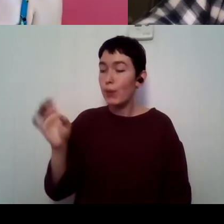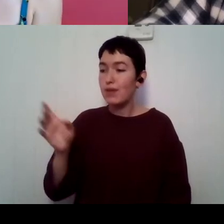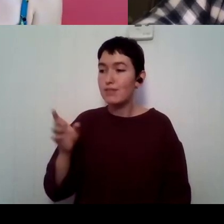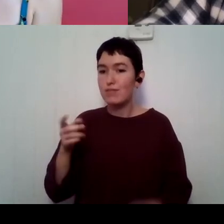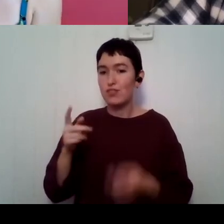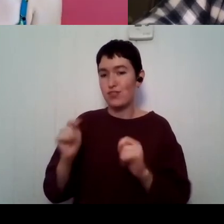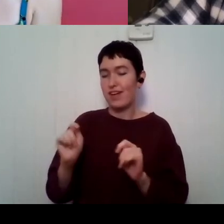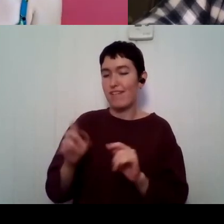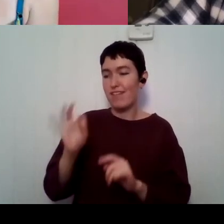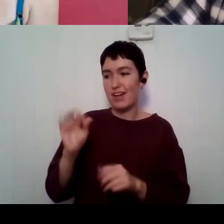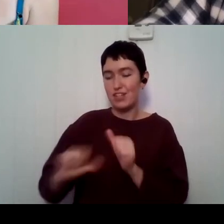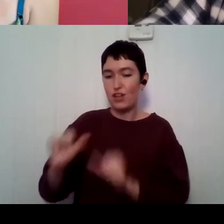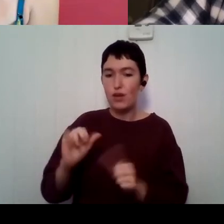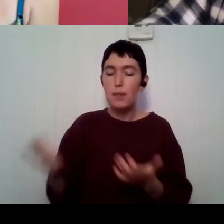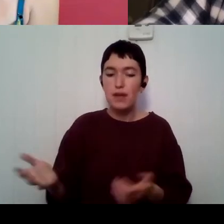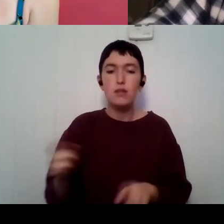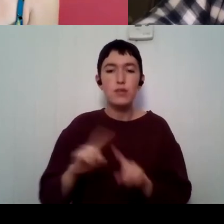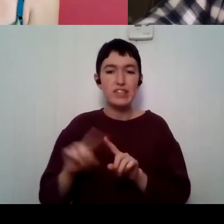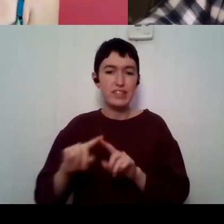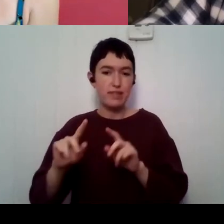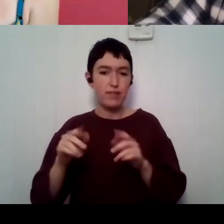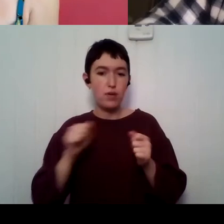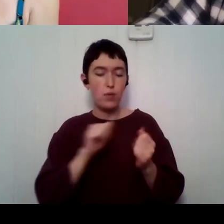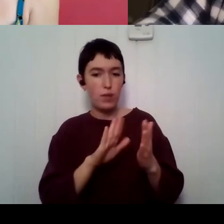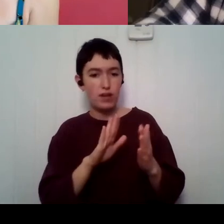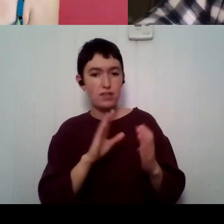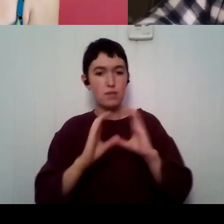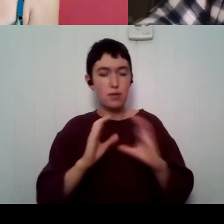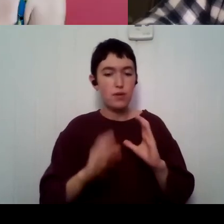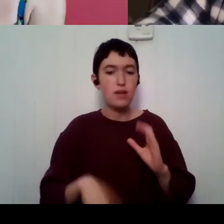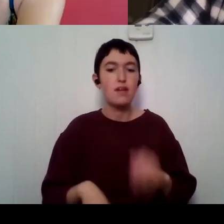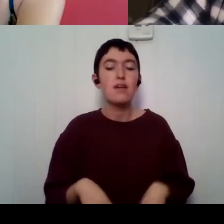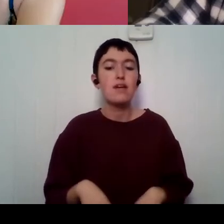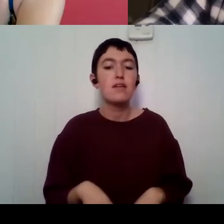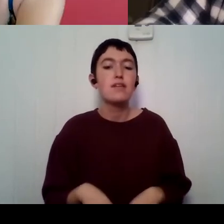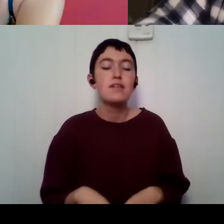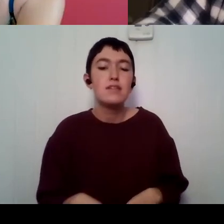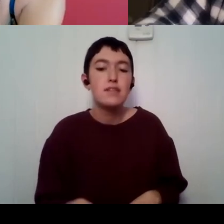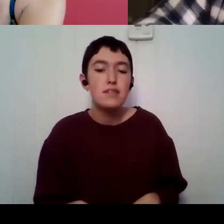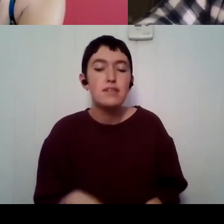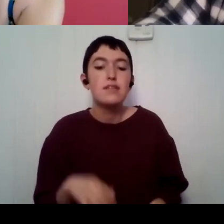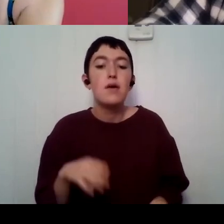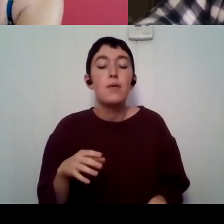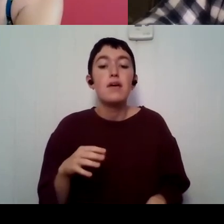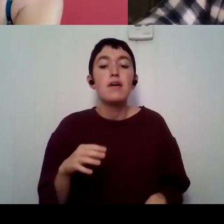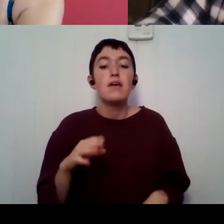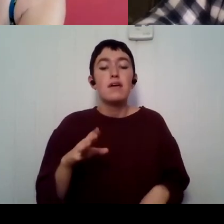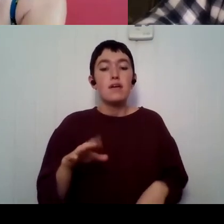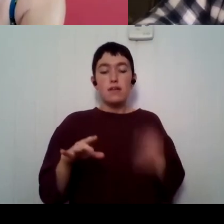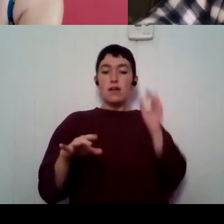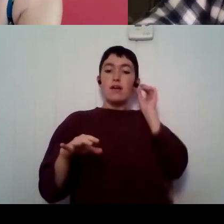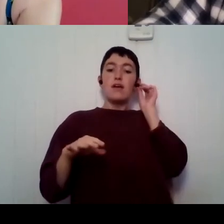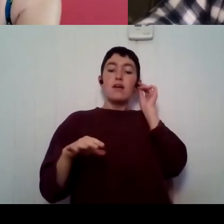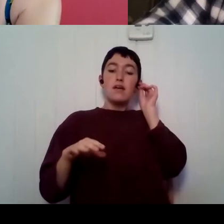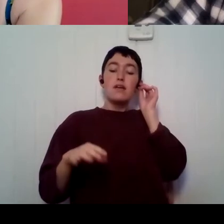with one another, but also to communicate about the outside world.